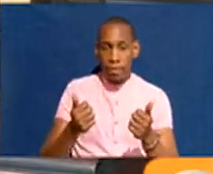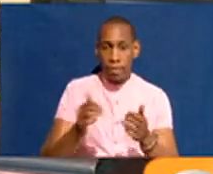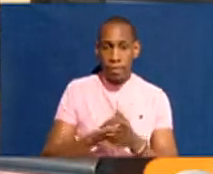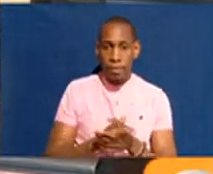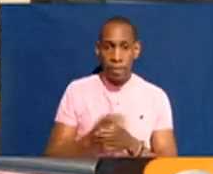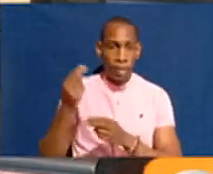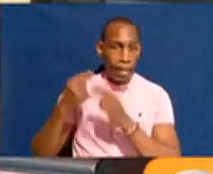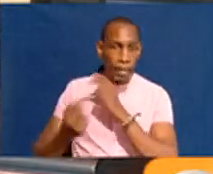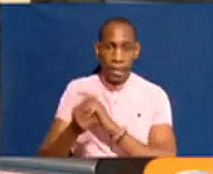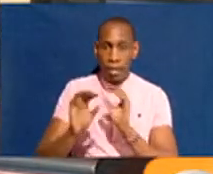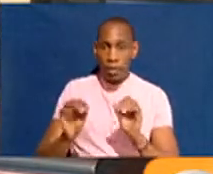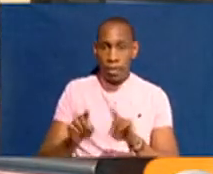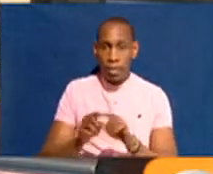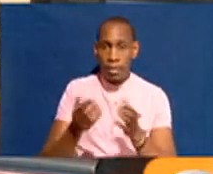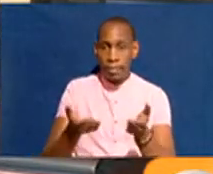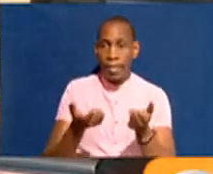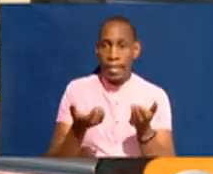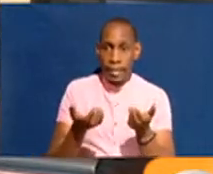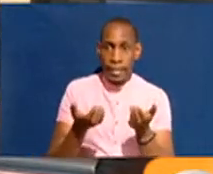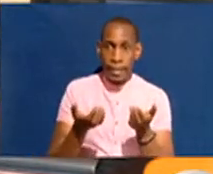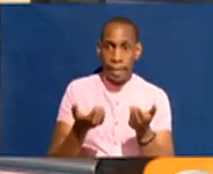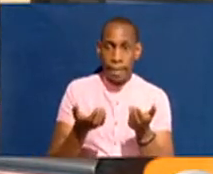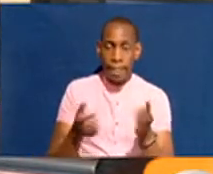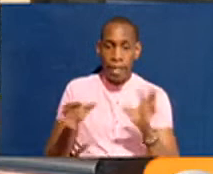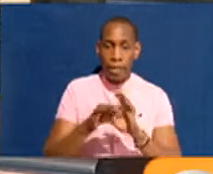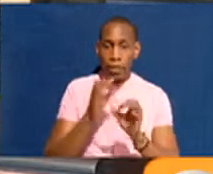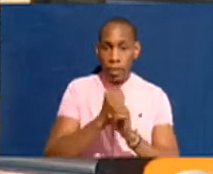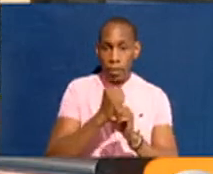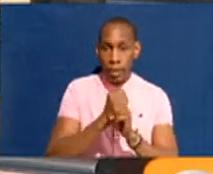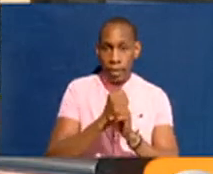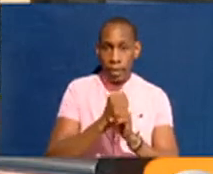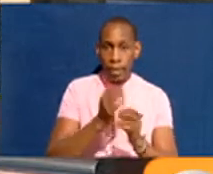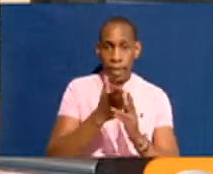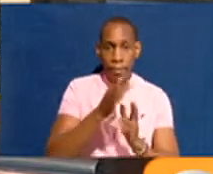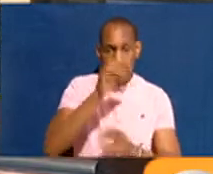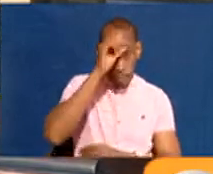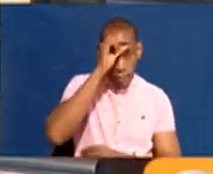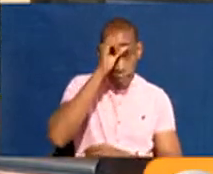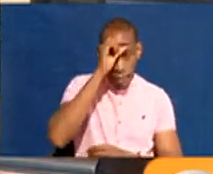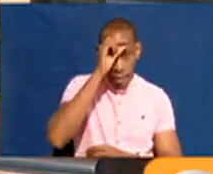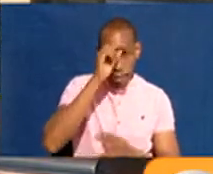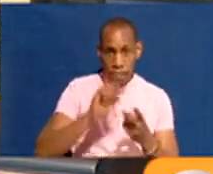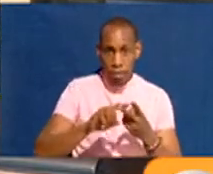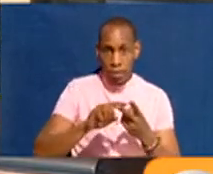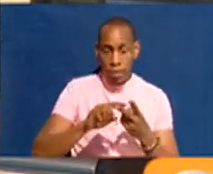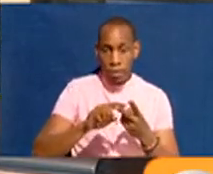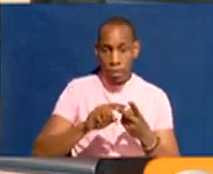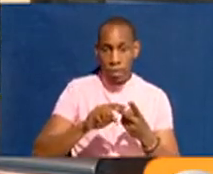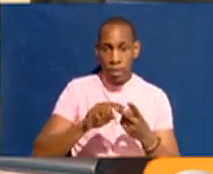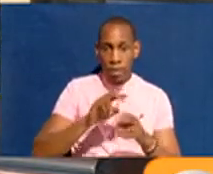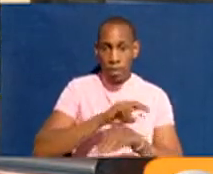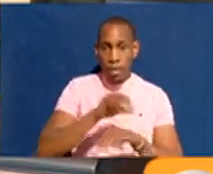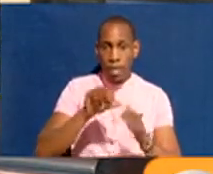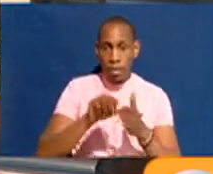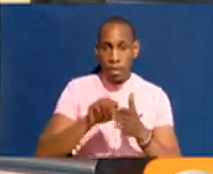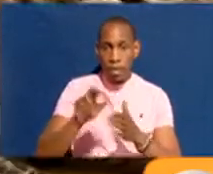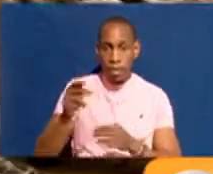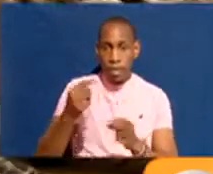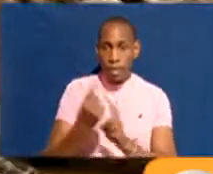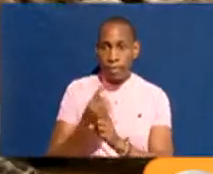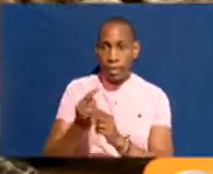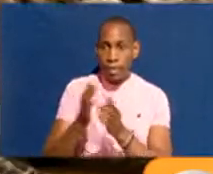Yeah, so this calls for a concerted effort between the government, the National Universities of Kenya and different